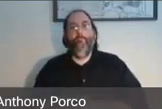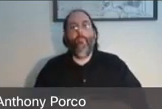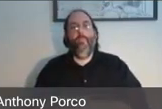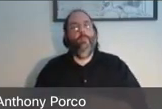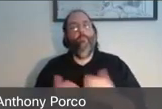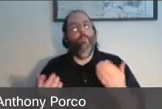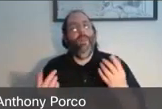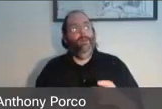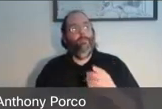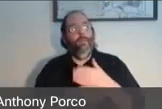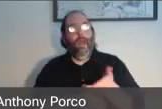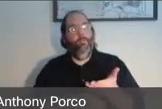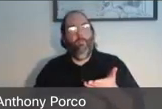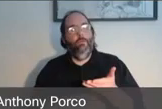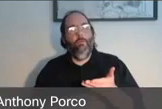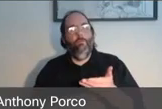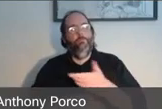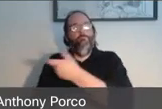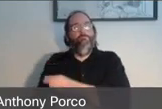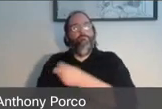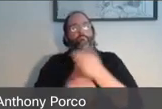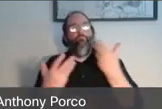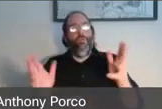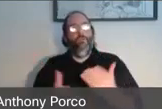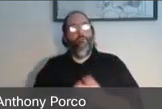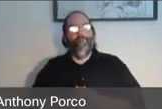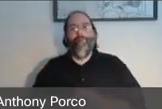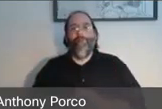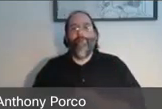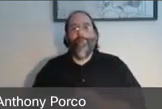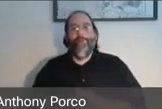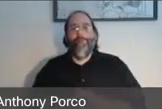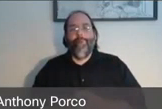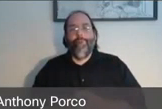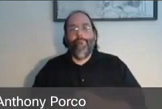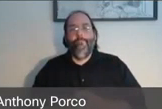So what happens after you get the vaccine?